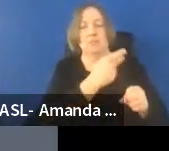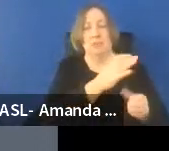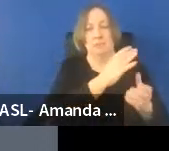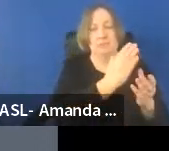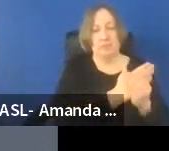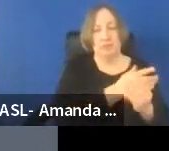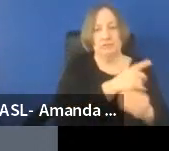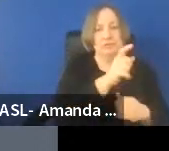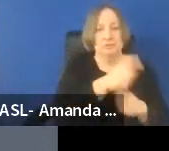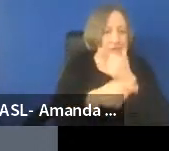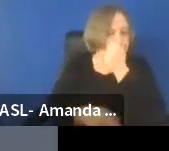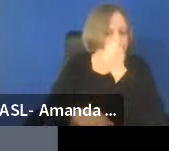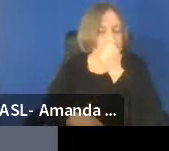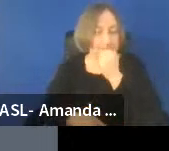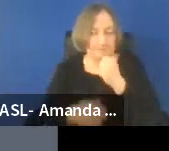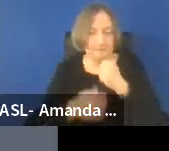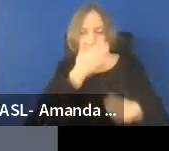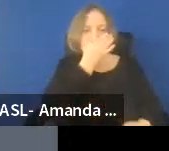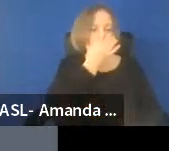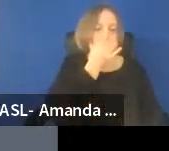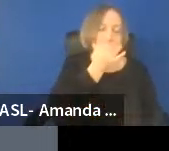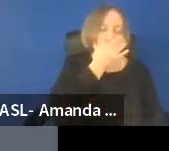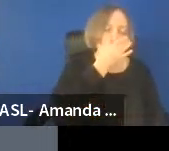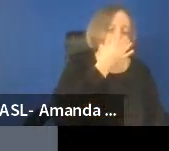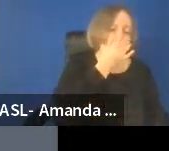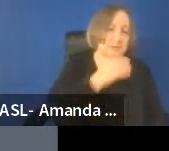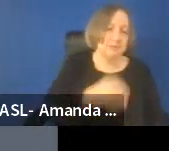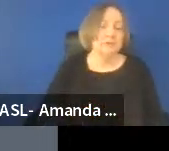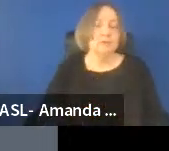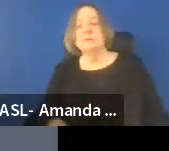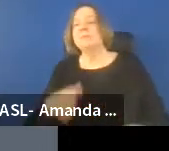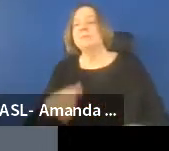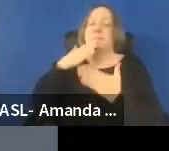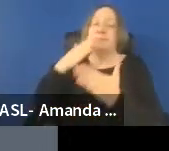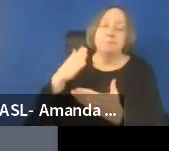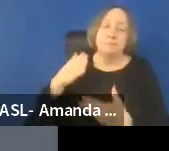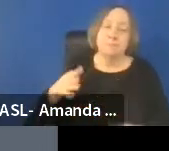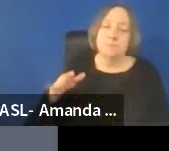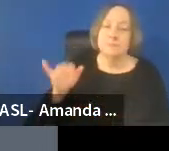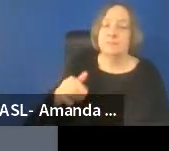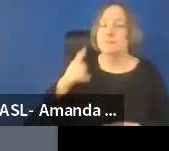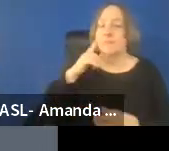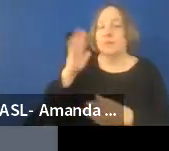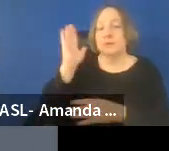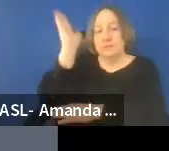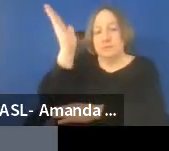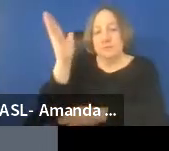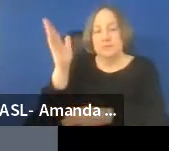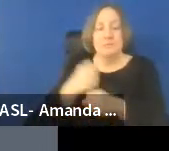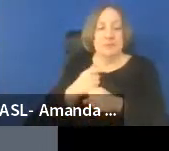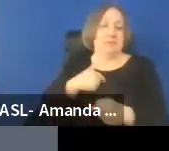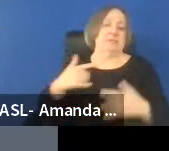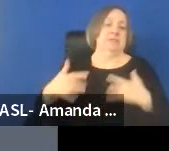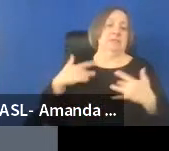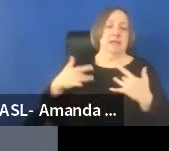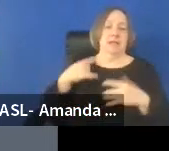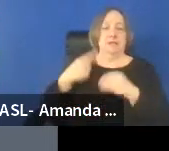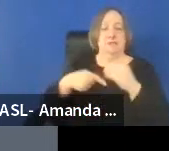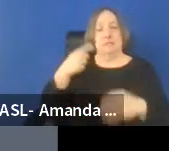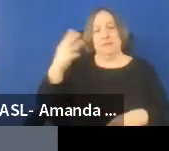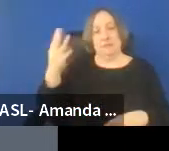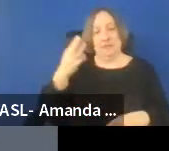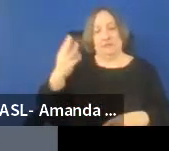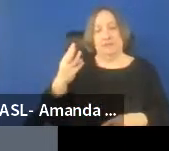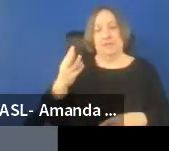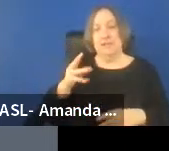need. Awesome. I really love the work that y'all put into these presentations, and it makes me excited about Wednesday.